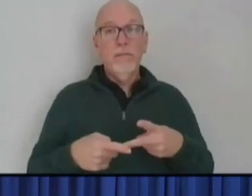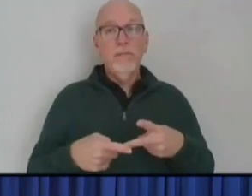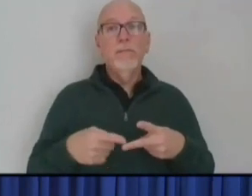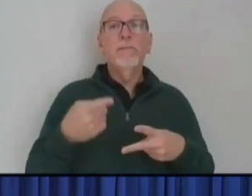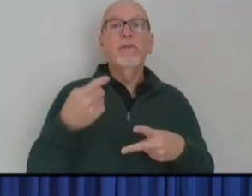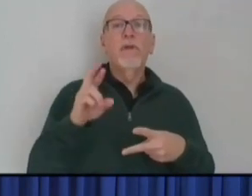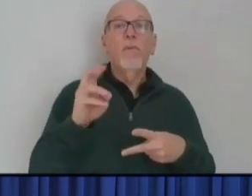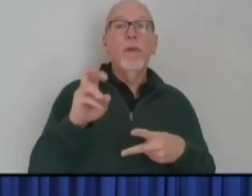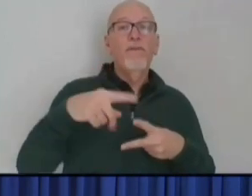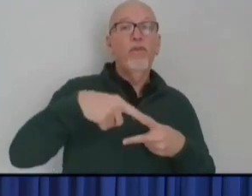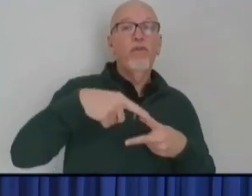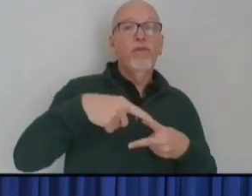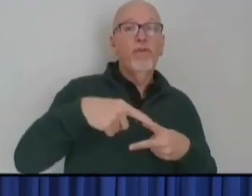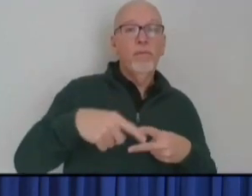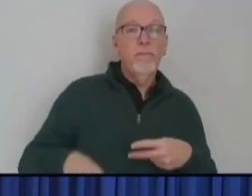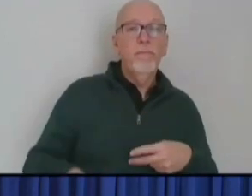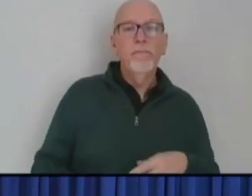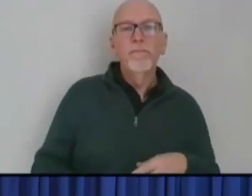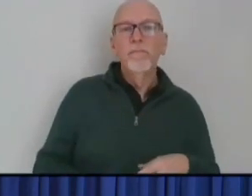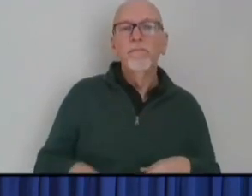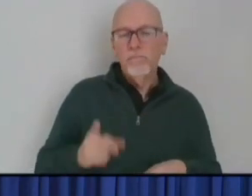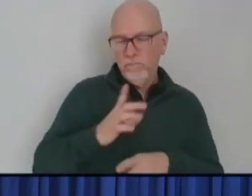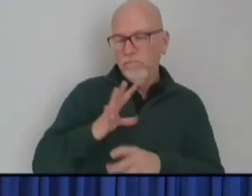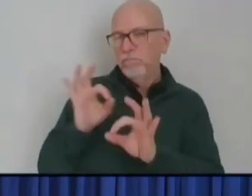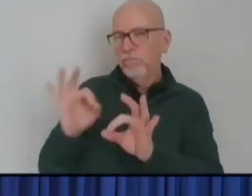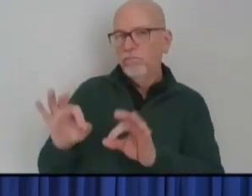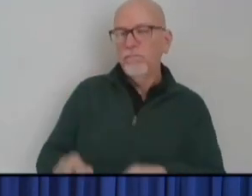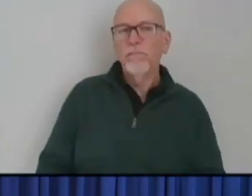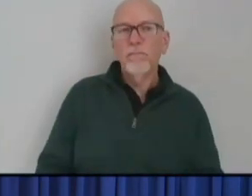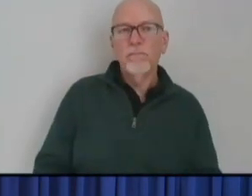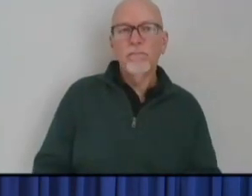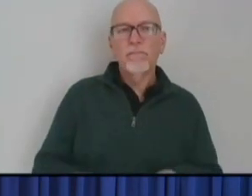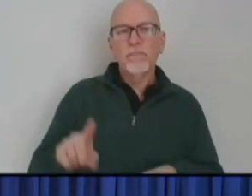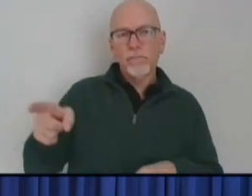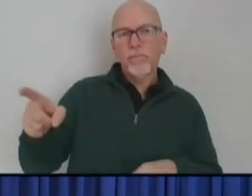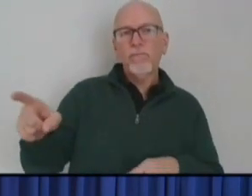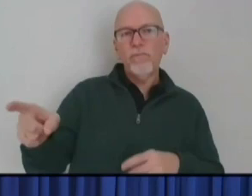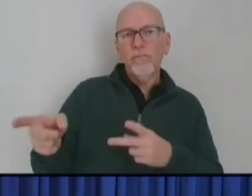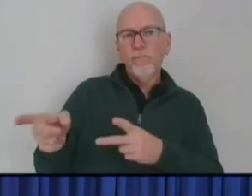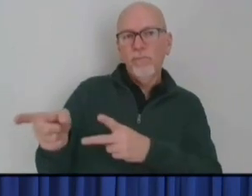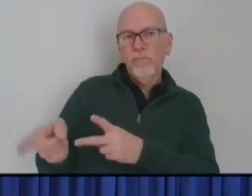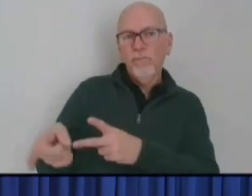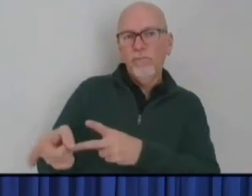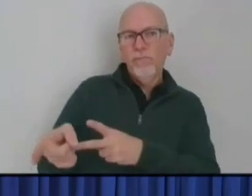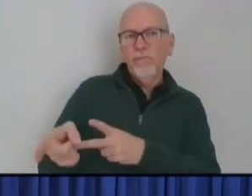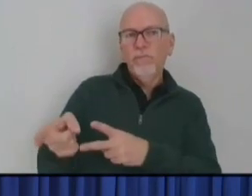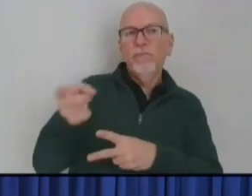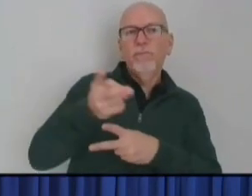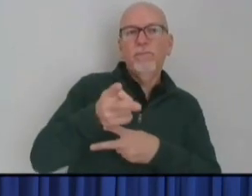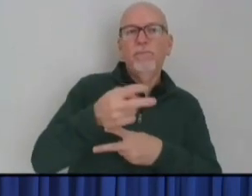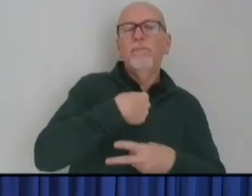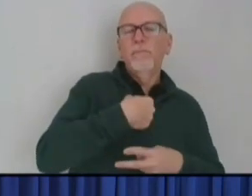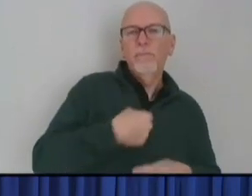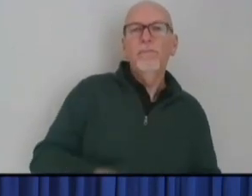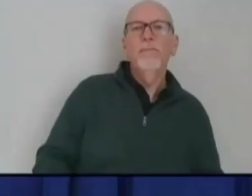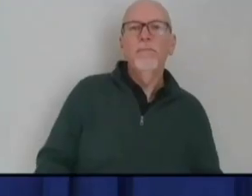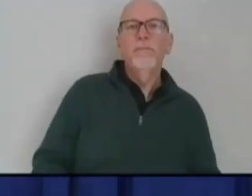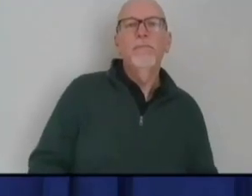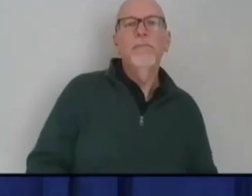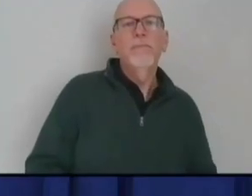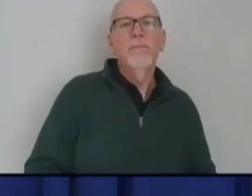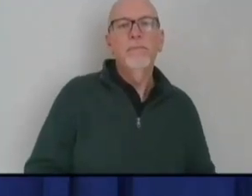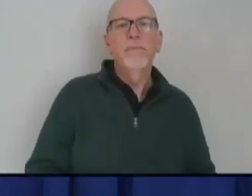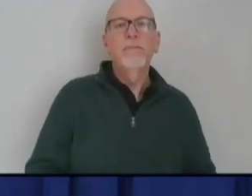vaccine? Okay. Take the second and then I'll weigh in, too. I'll back clean up. But you go first with the second and then, Lindsay, we'll go to you for the first and I'll back clean up. Okay. Sounds great.